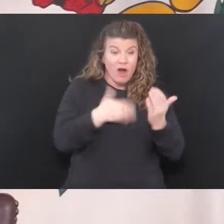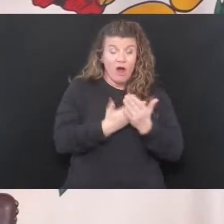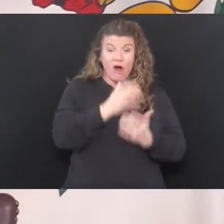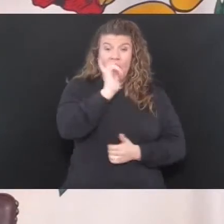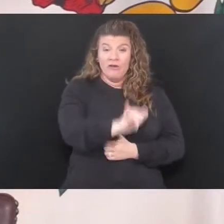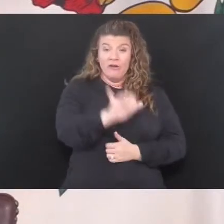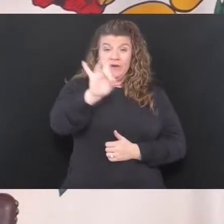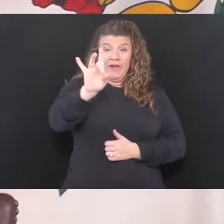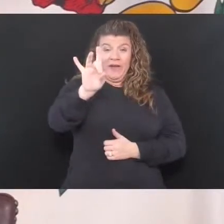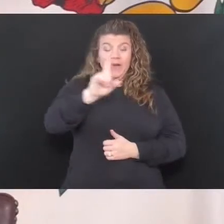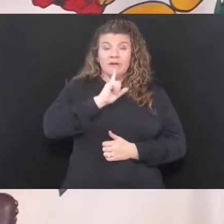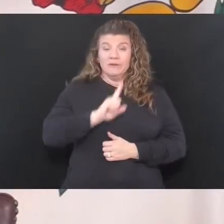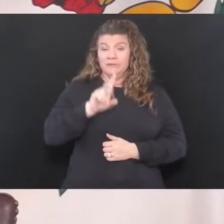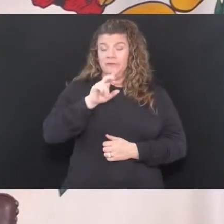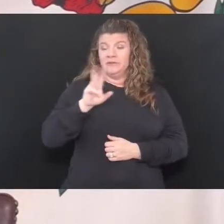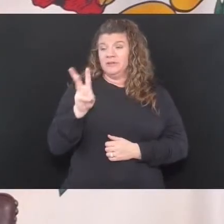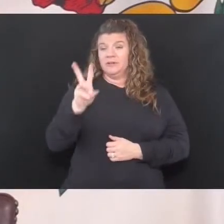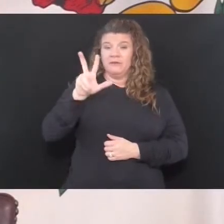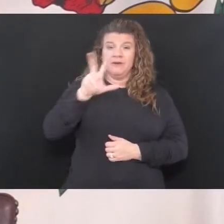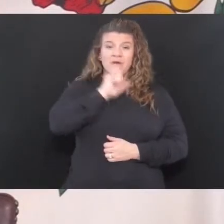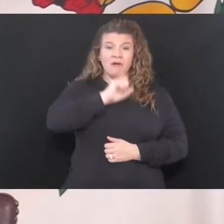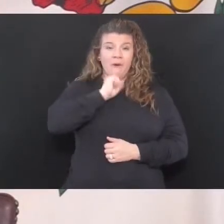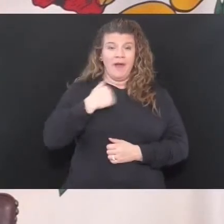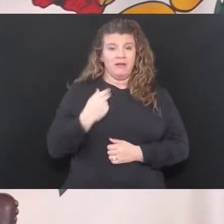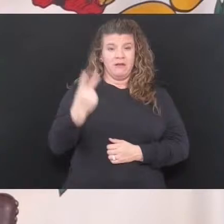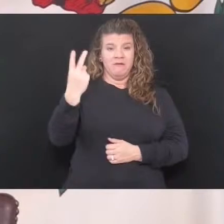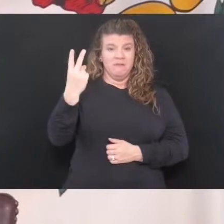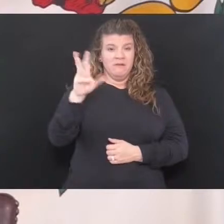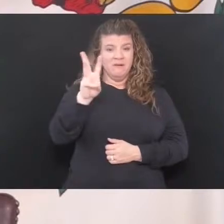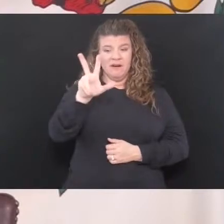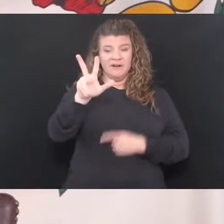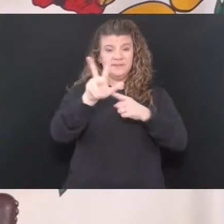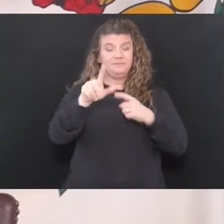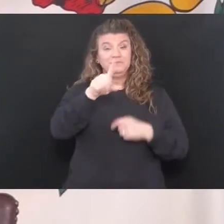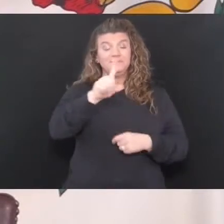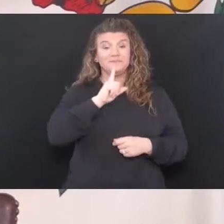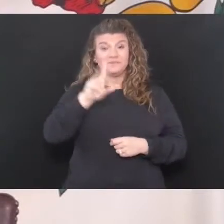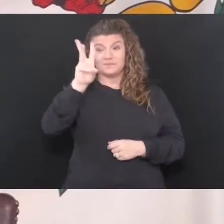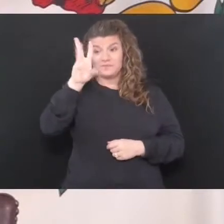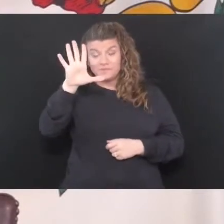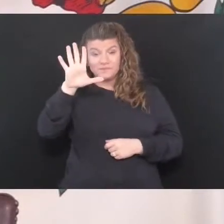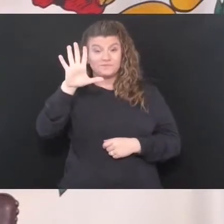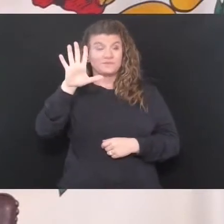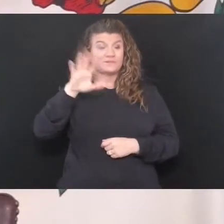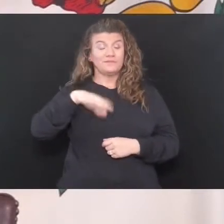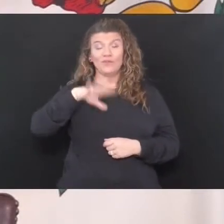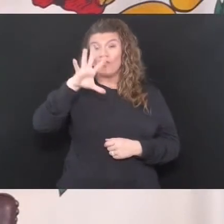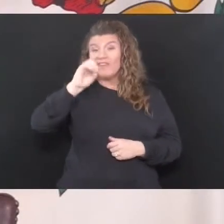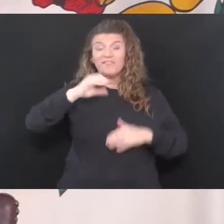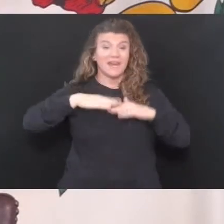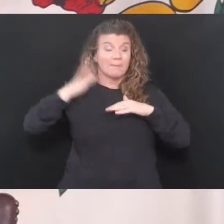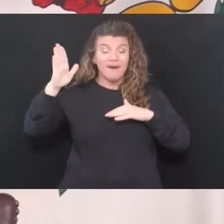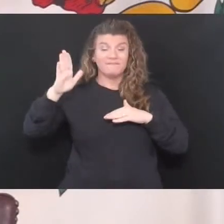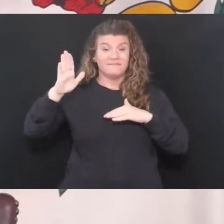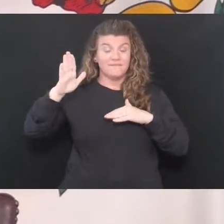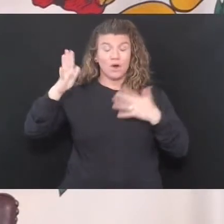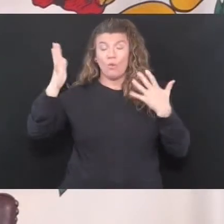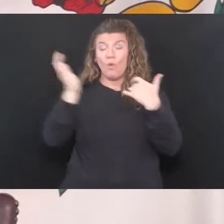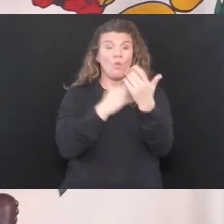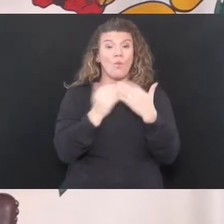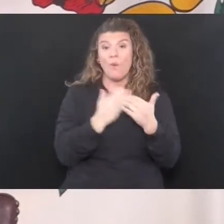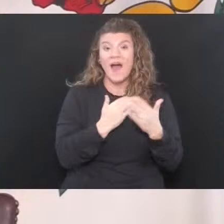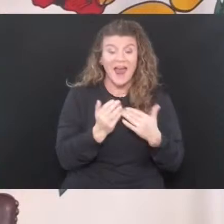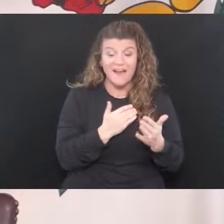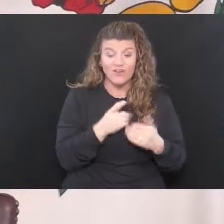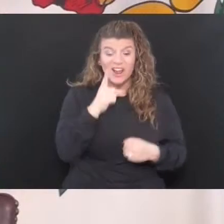8 were 2 63-year-olds. But if you're 65 or 50 and above, whatever it may